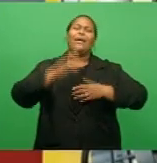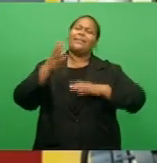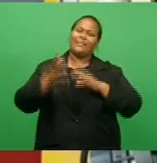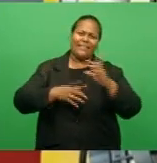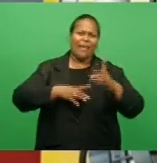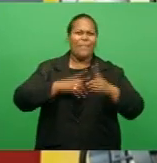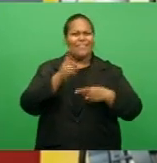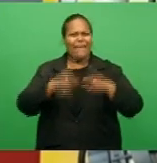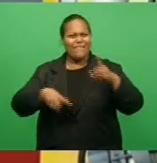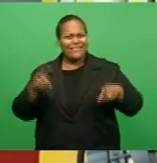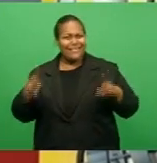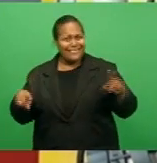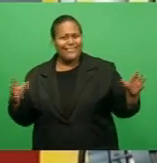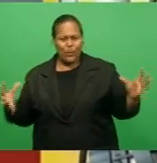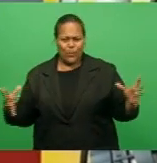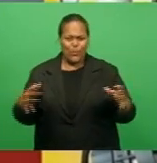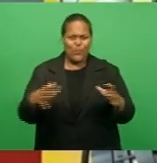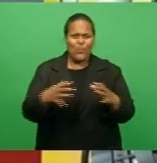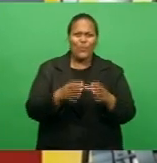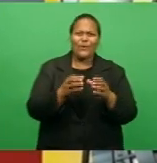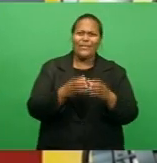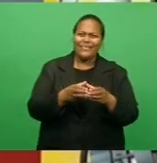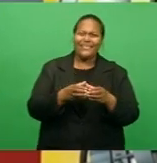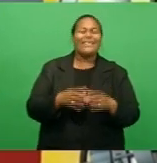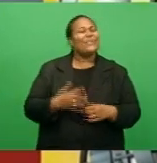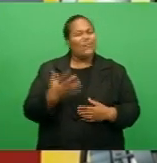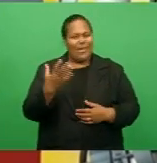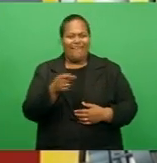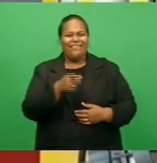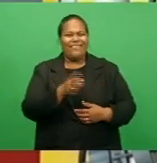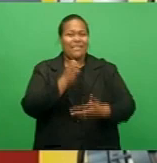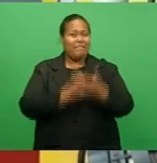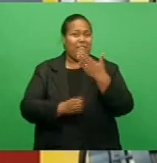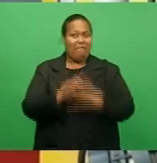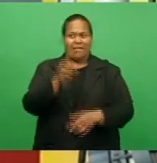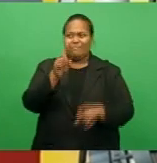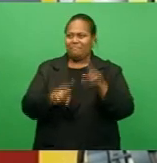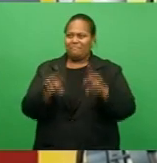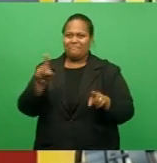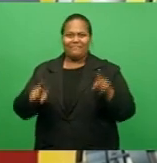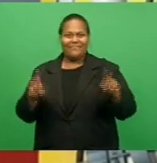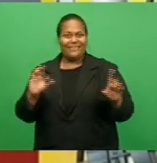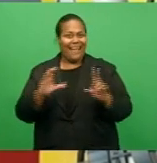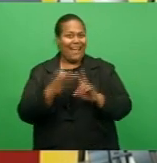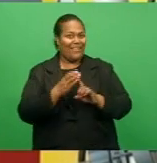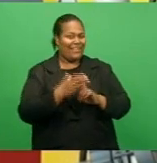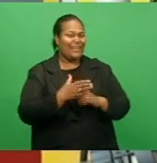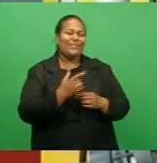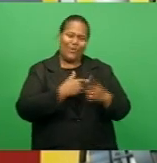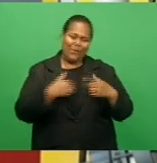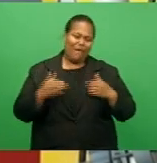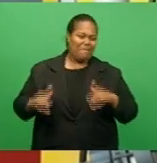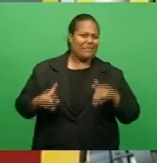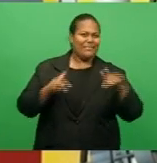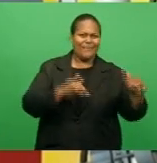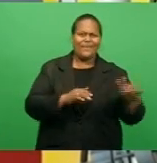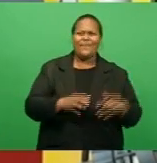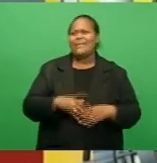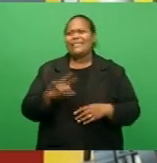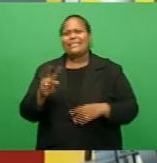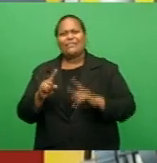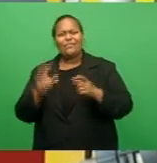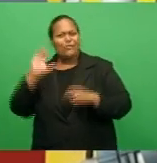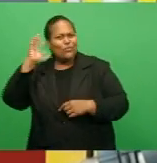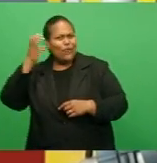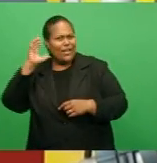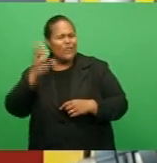2 Diwali Dhoom is a multicultural event. So we have participants from our sister radio stations, Bula